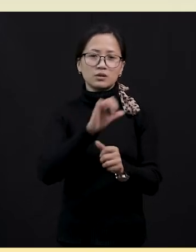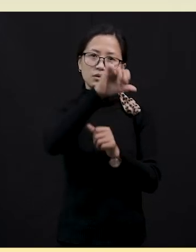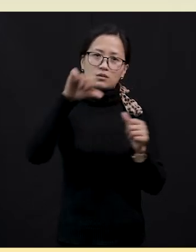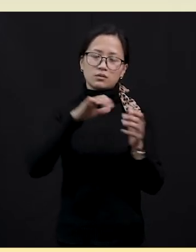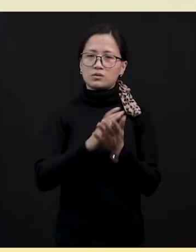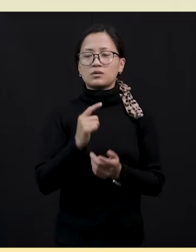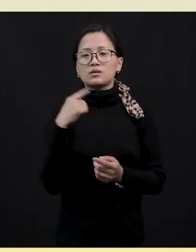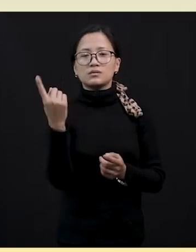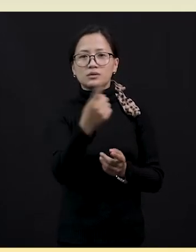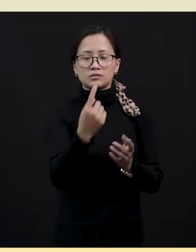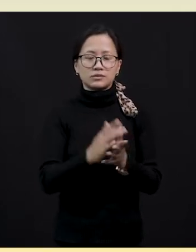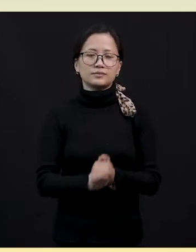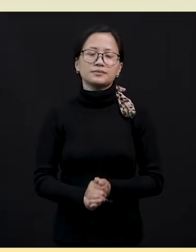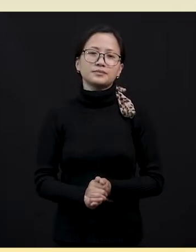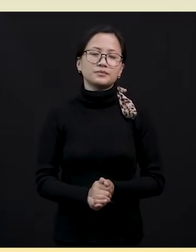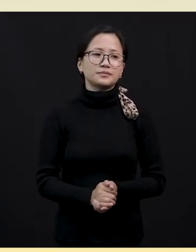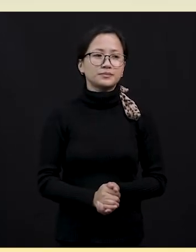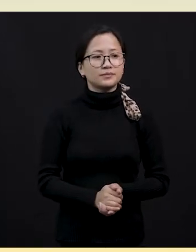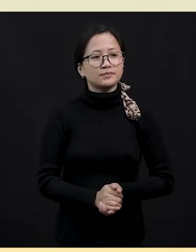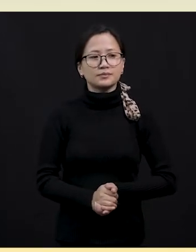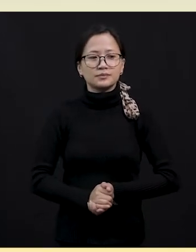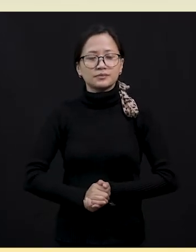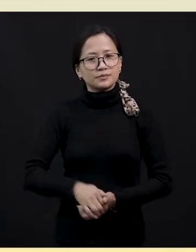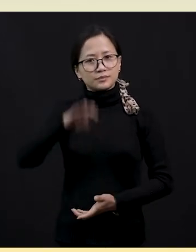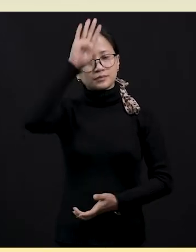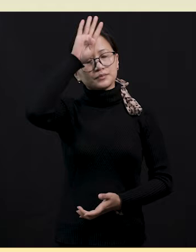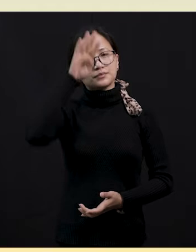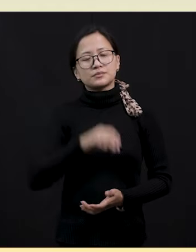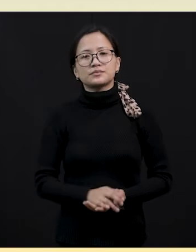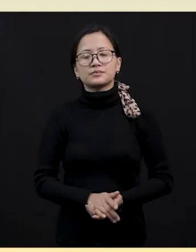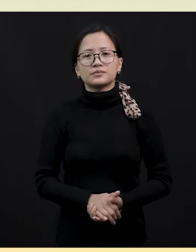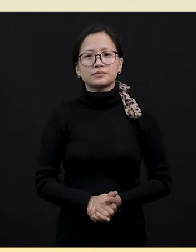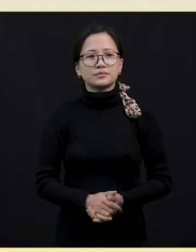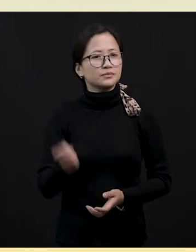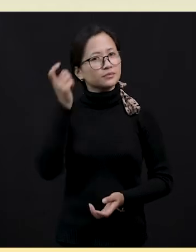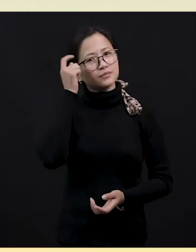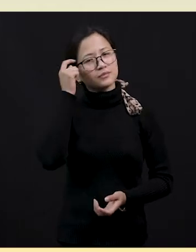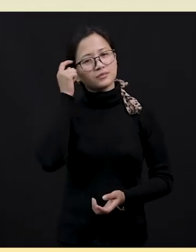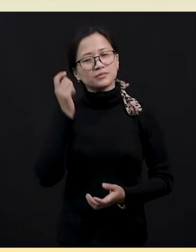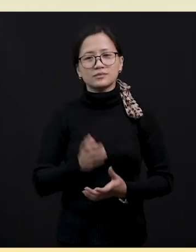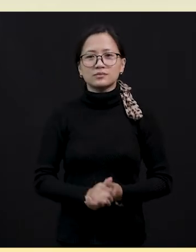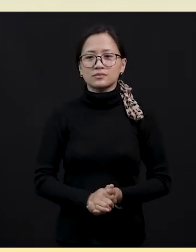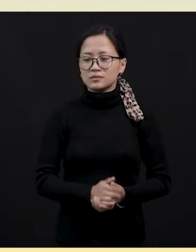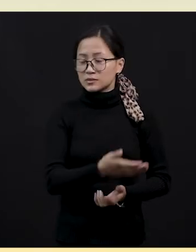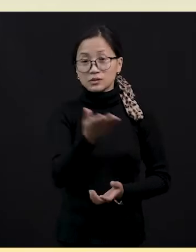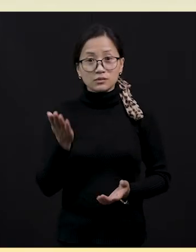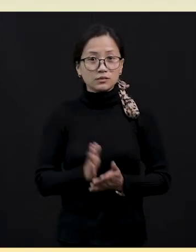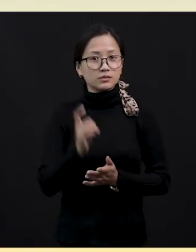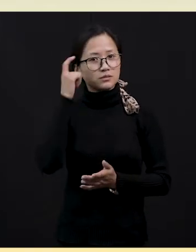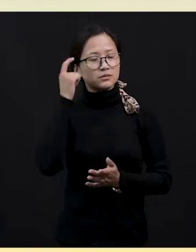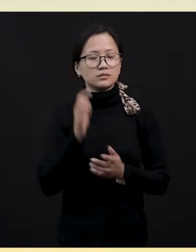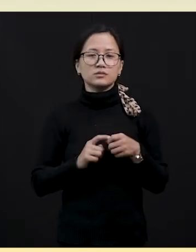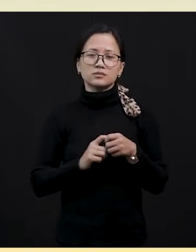him. All right, so this is the king. He thought there was a thought